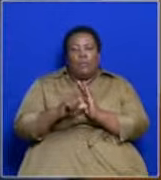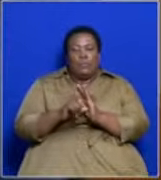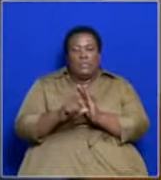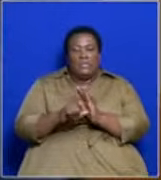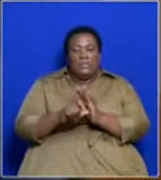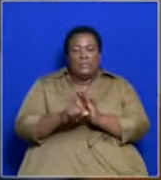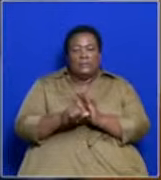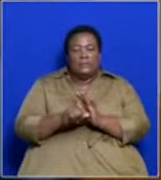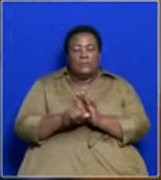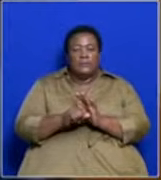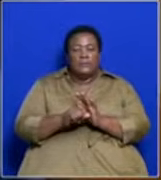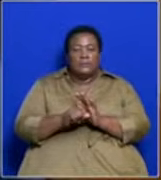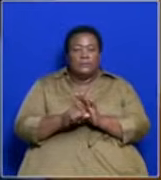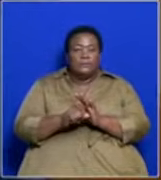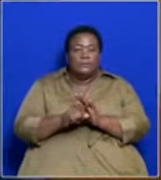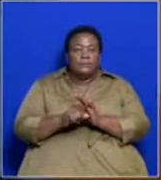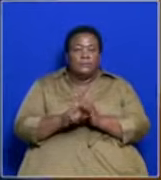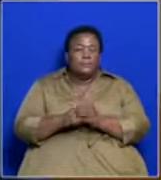aspect.